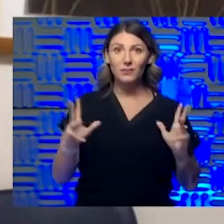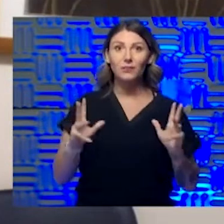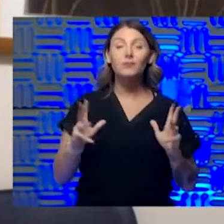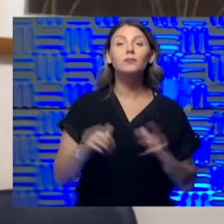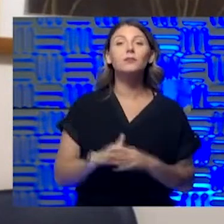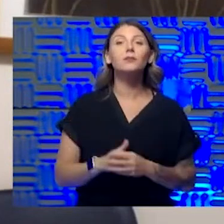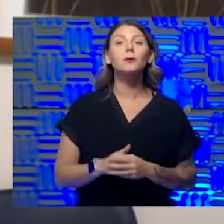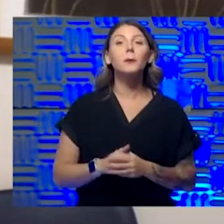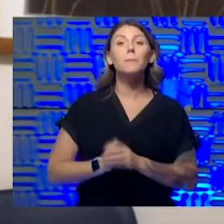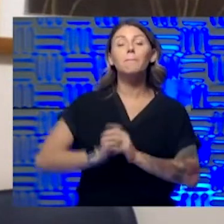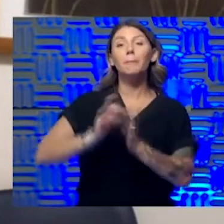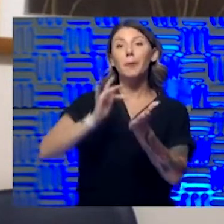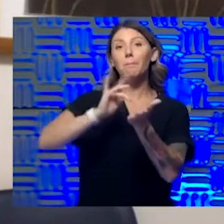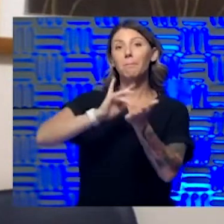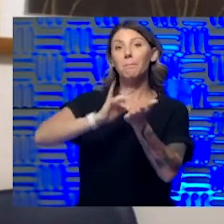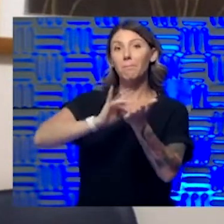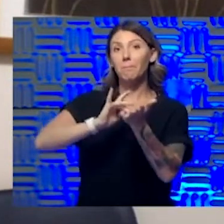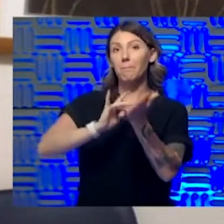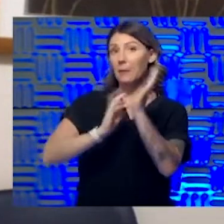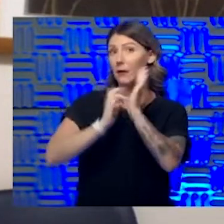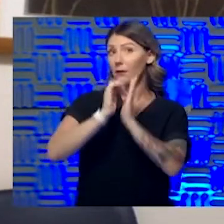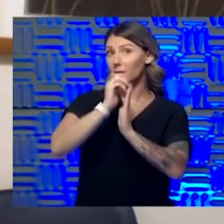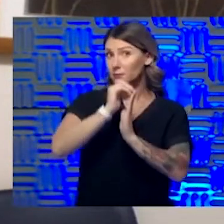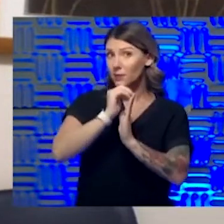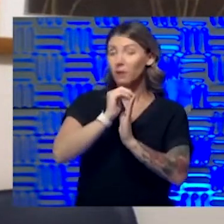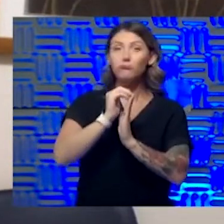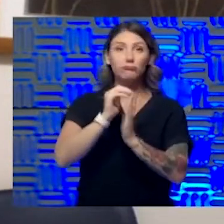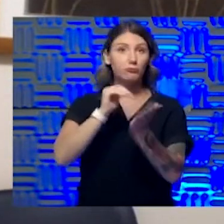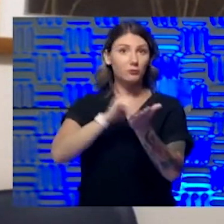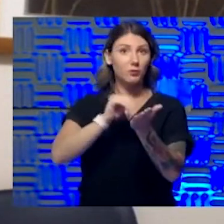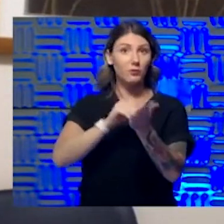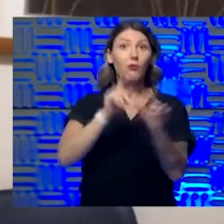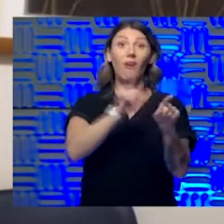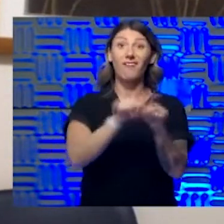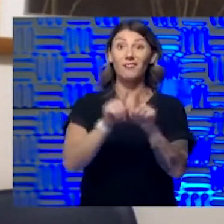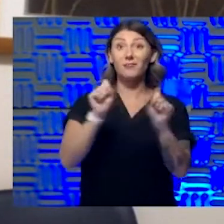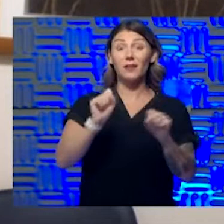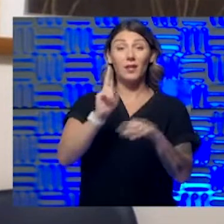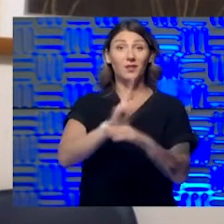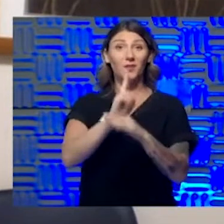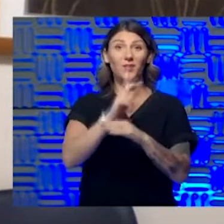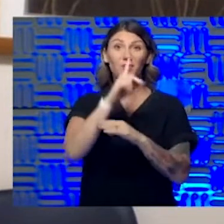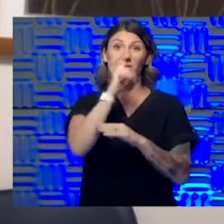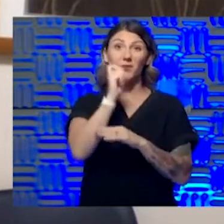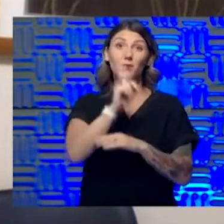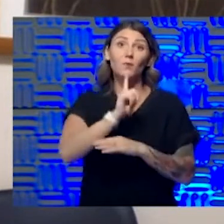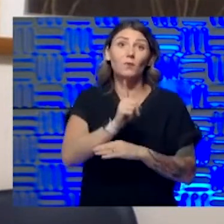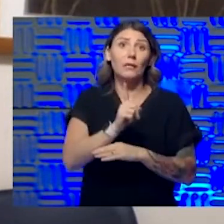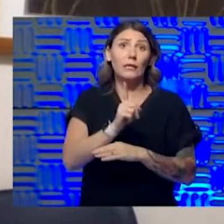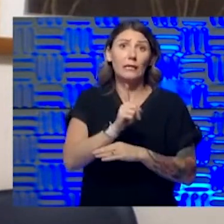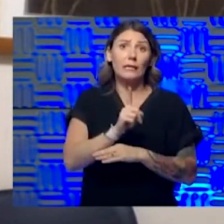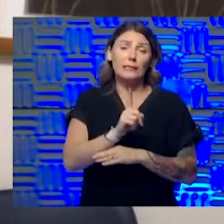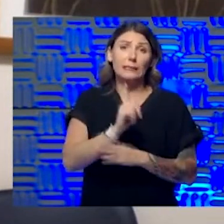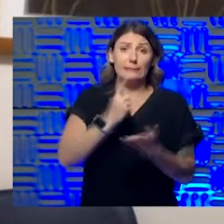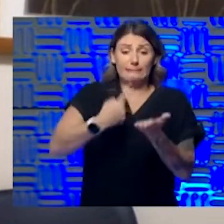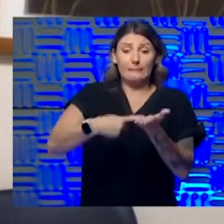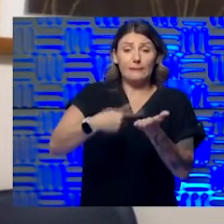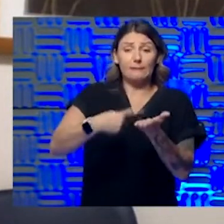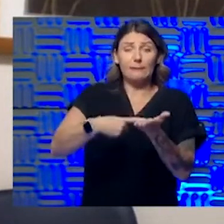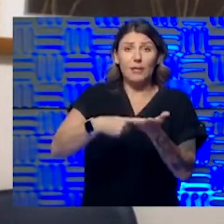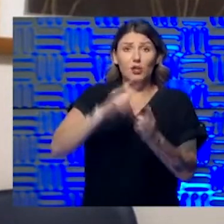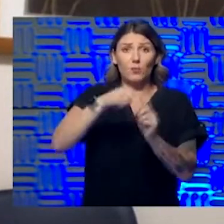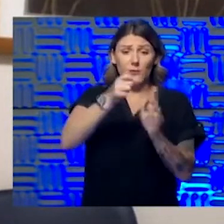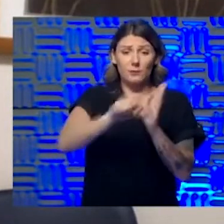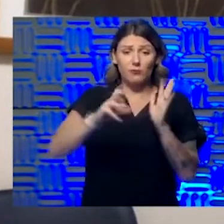medical oncology component is also using it because sometimes it's really just a discussion once we have that final surgical pathology and moving forward